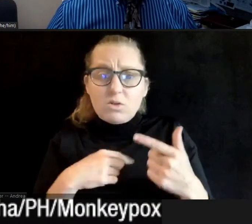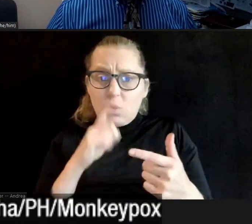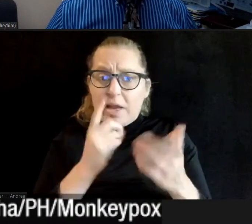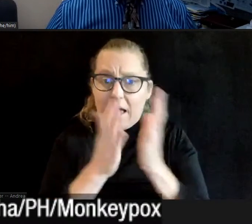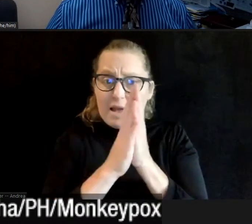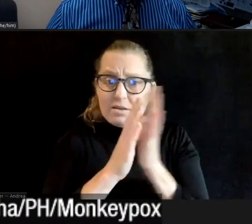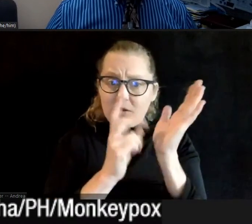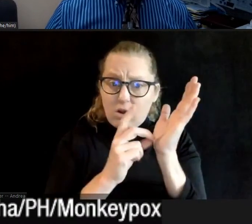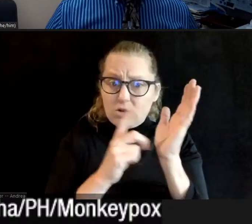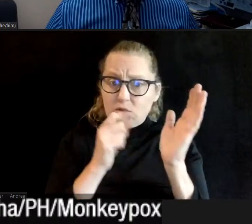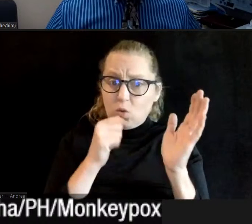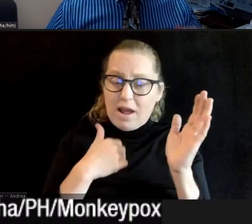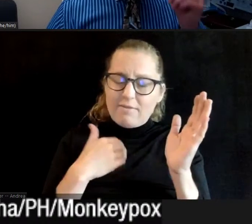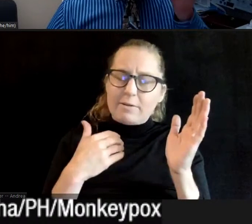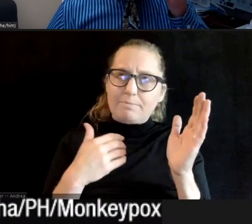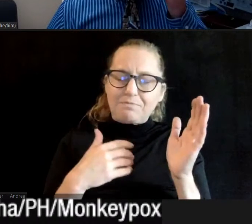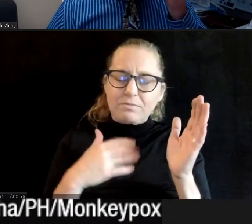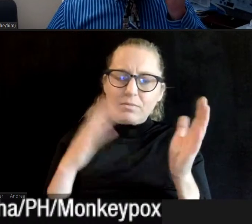low